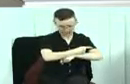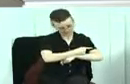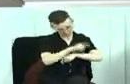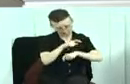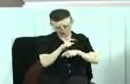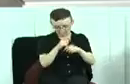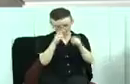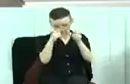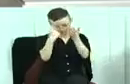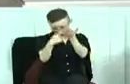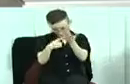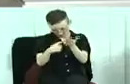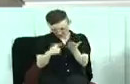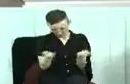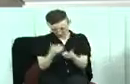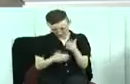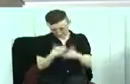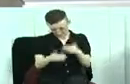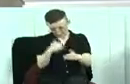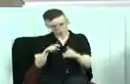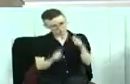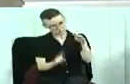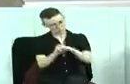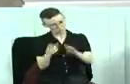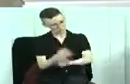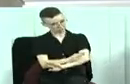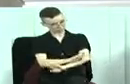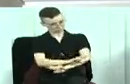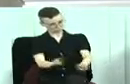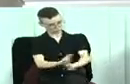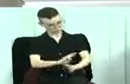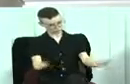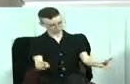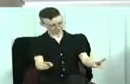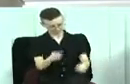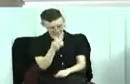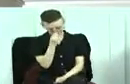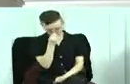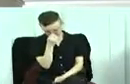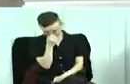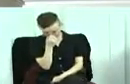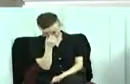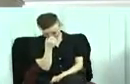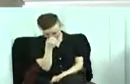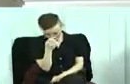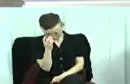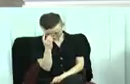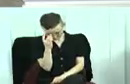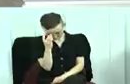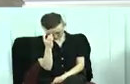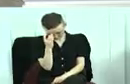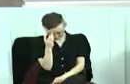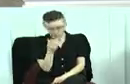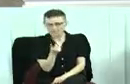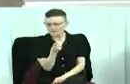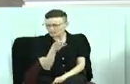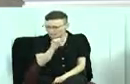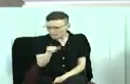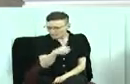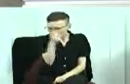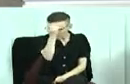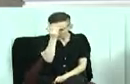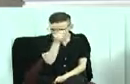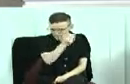really want people to come to the meeting as prepared as they are for that meeting. A couple of other